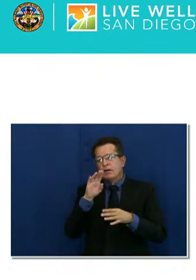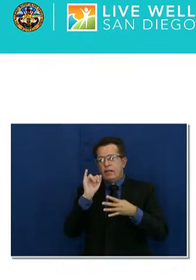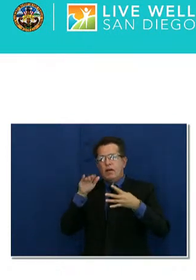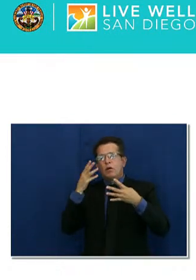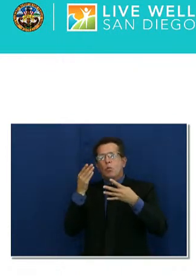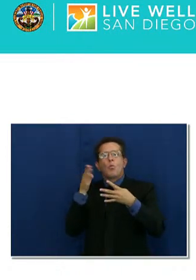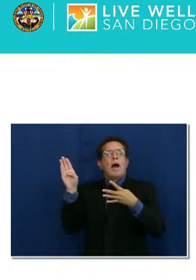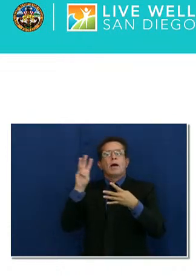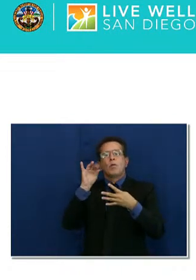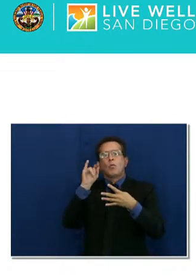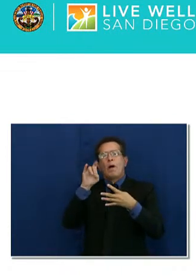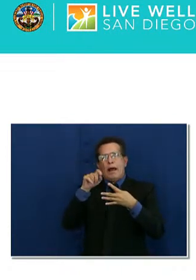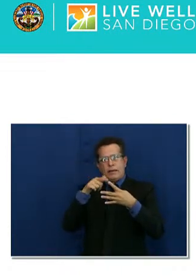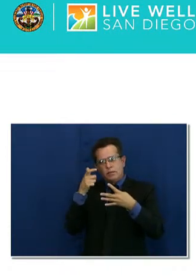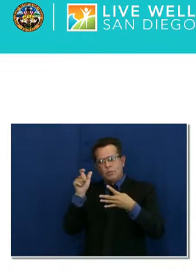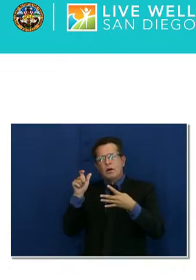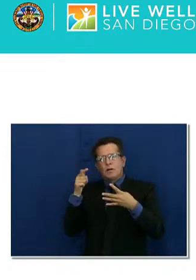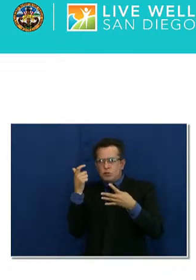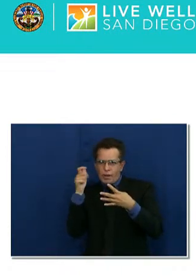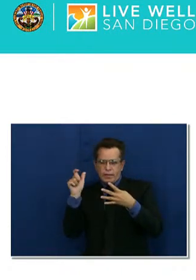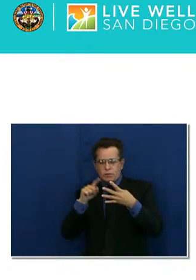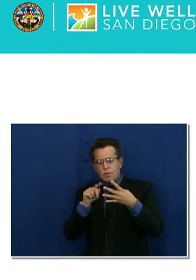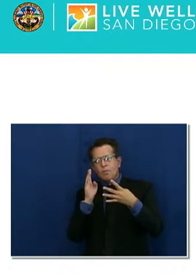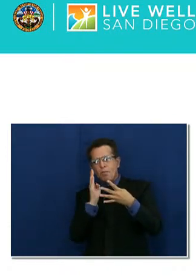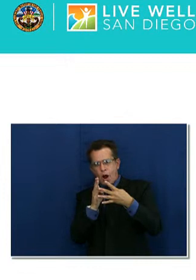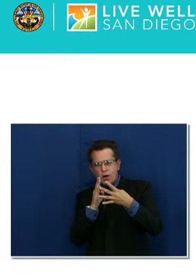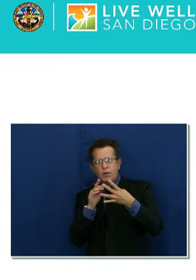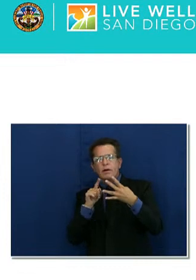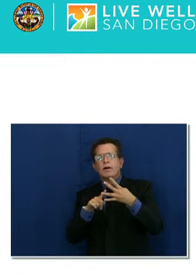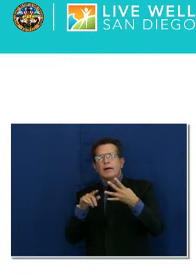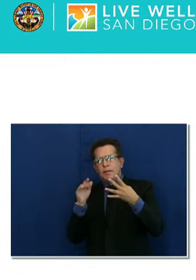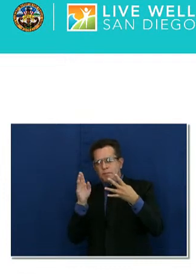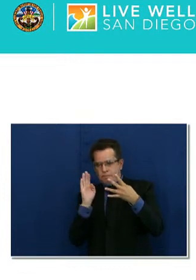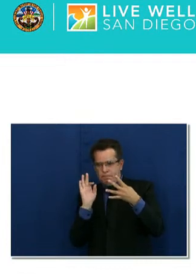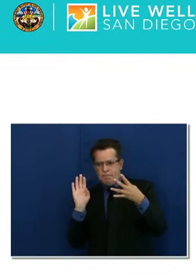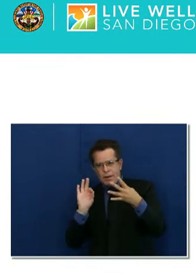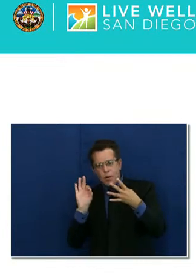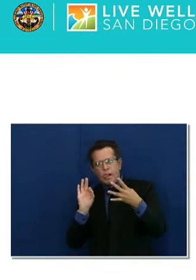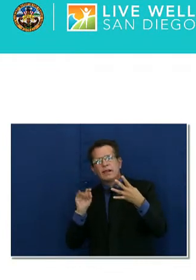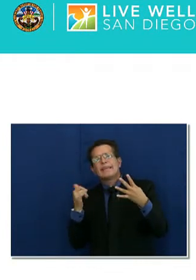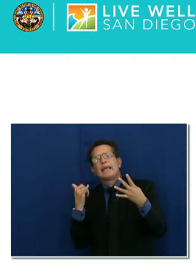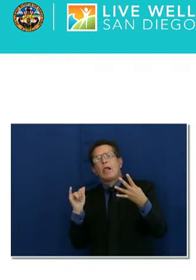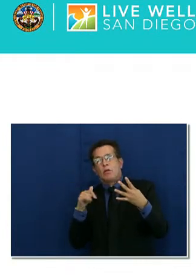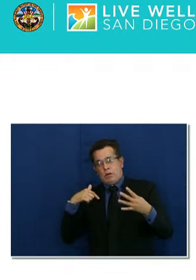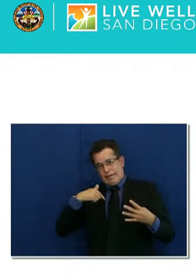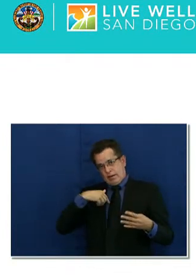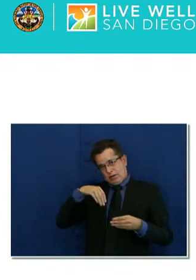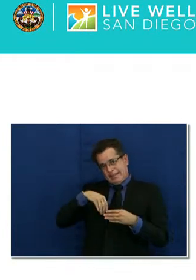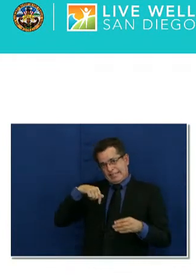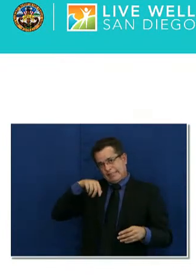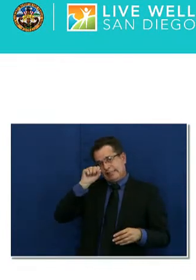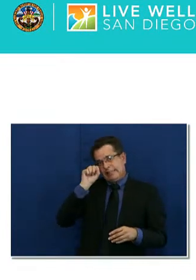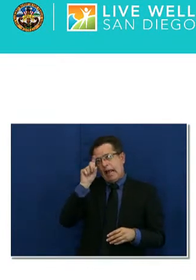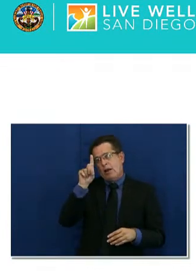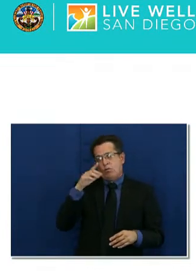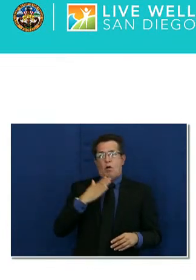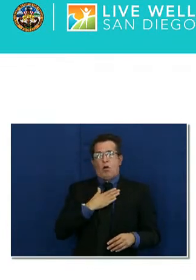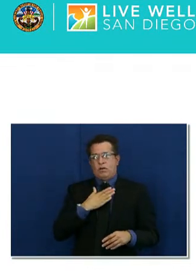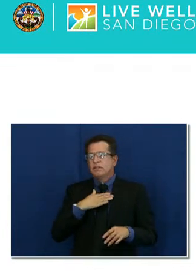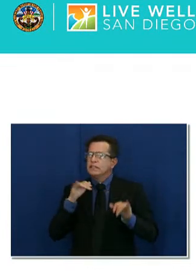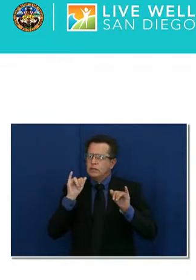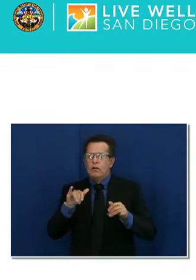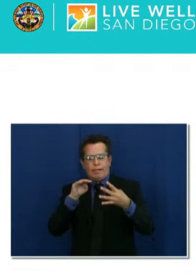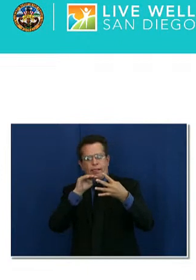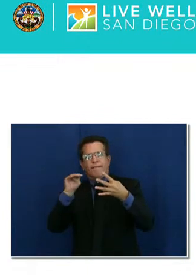purple, substantial is red, moderate is orange, and minimal is yellow. San Diego is and remains